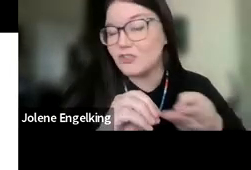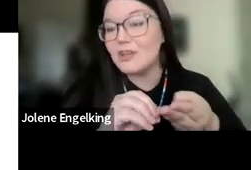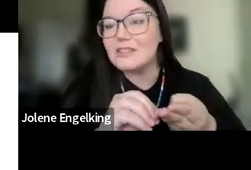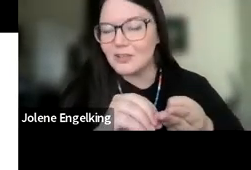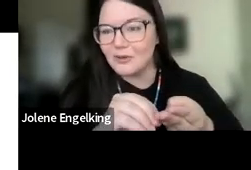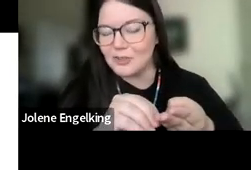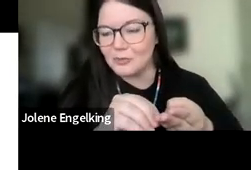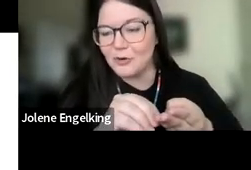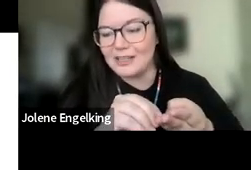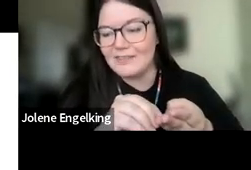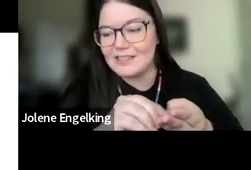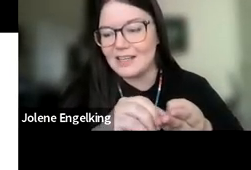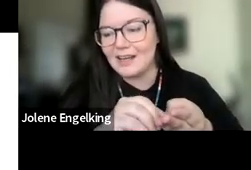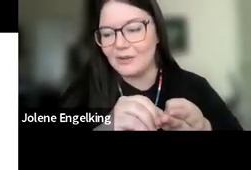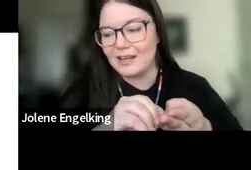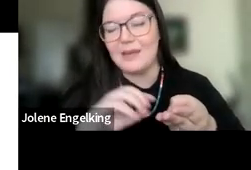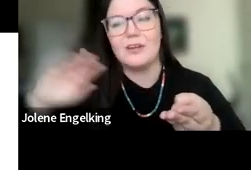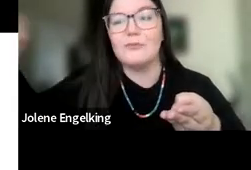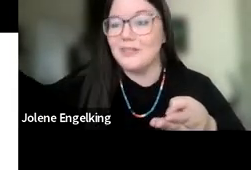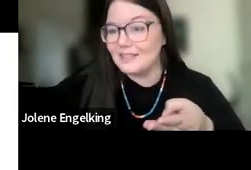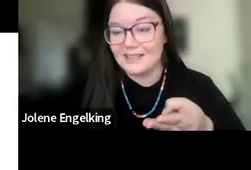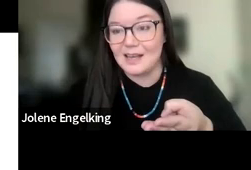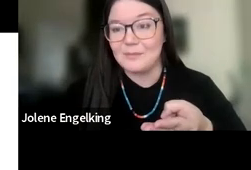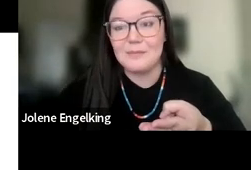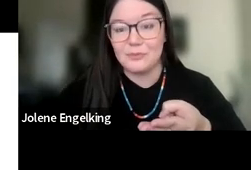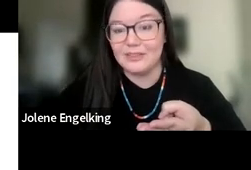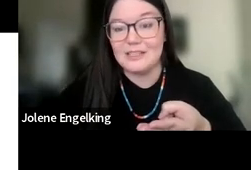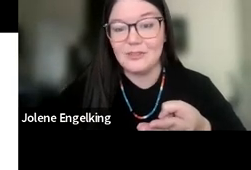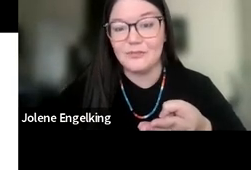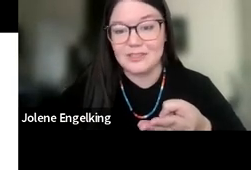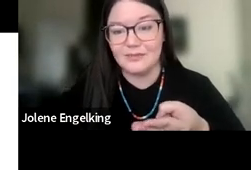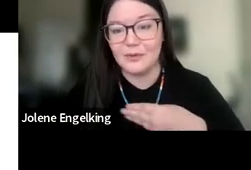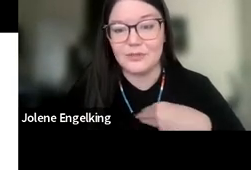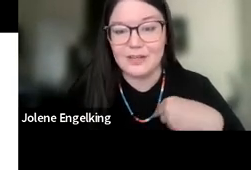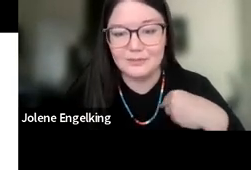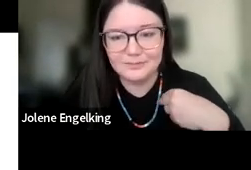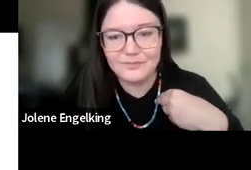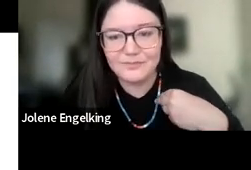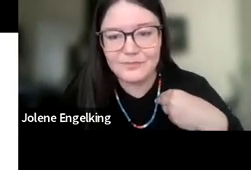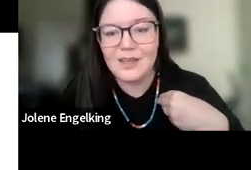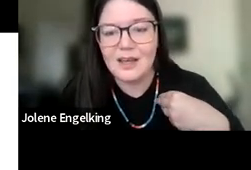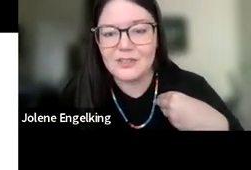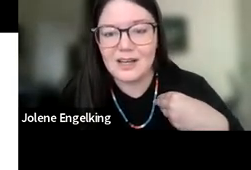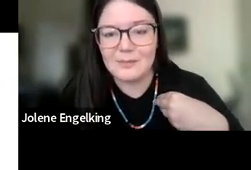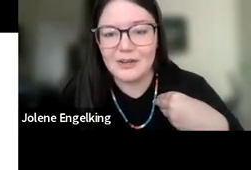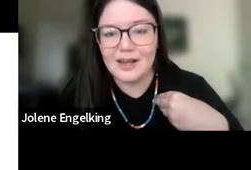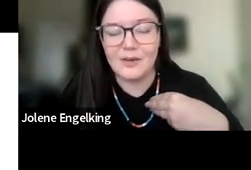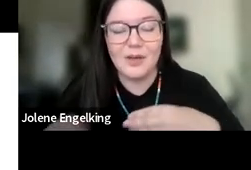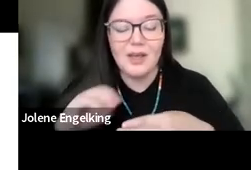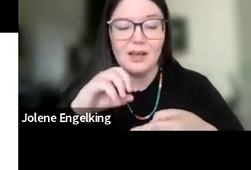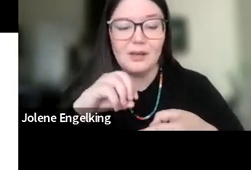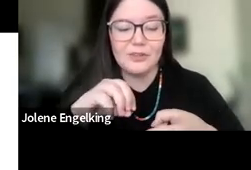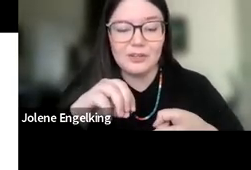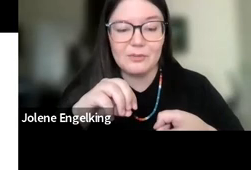level of mistrust to going to reporting. Even seeking out like a medical forensic exam can be really difficult for some folks, right? We're also talking about